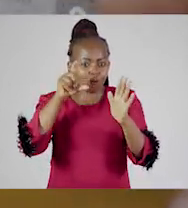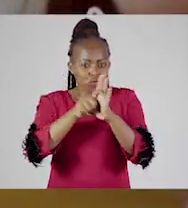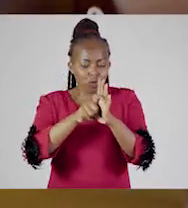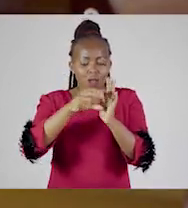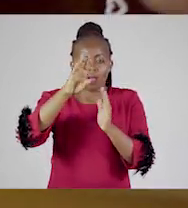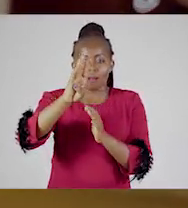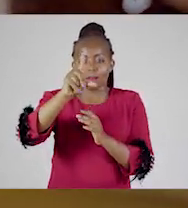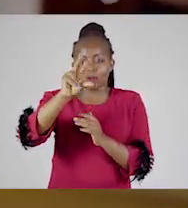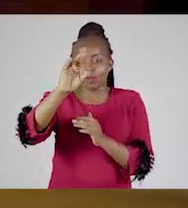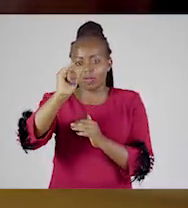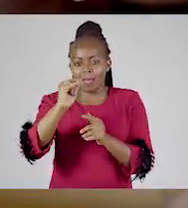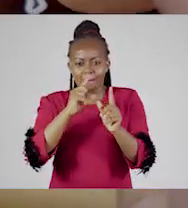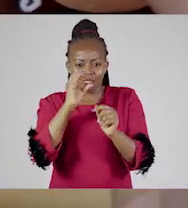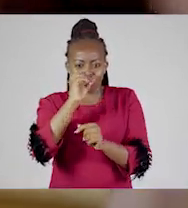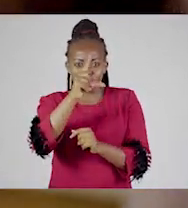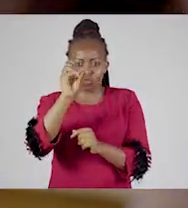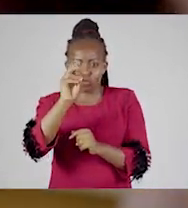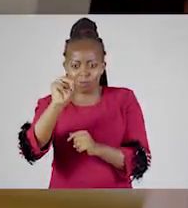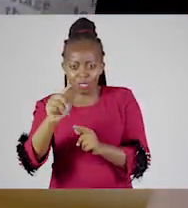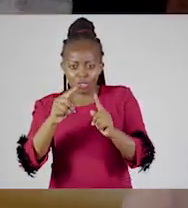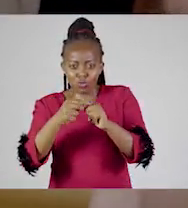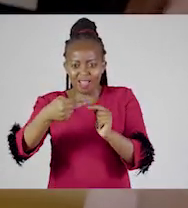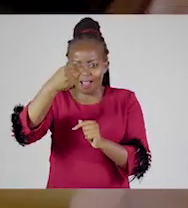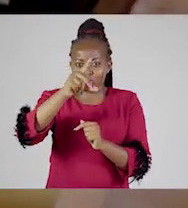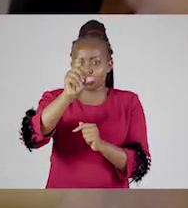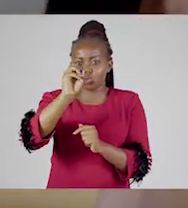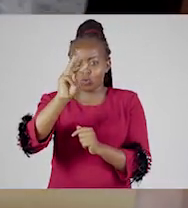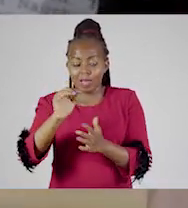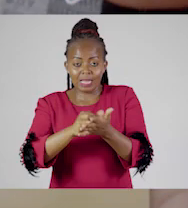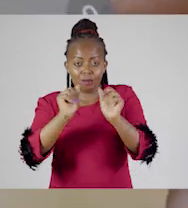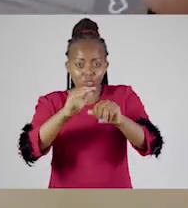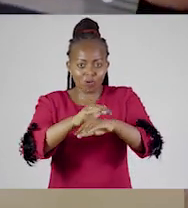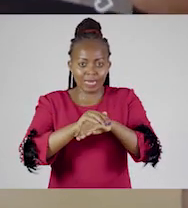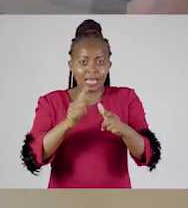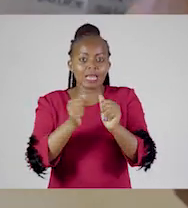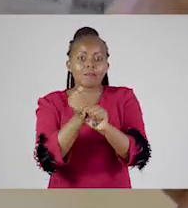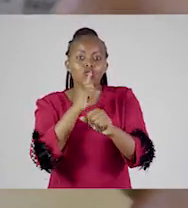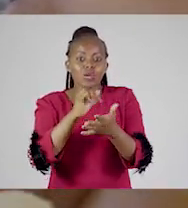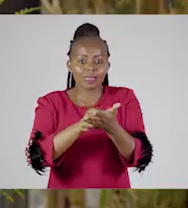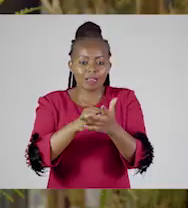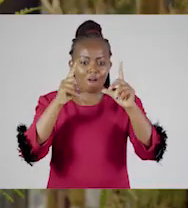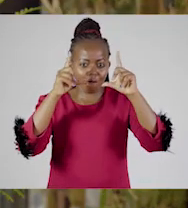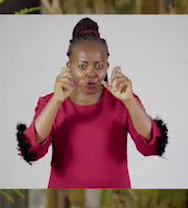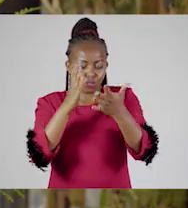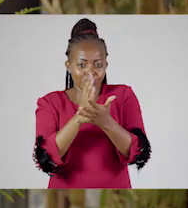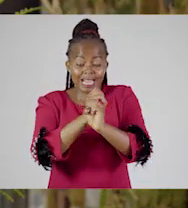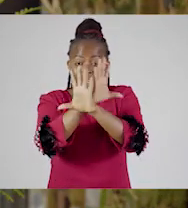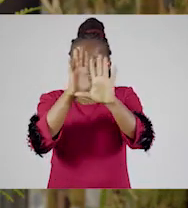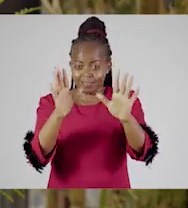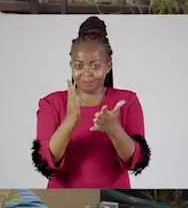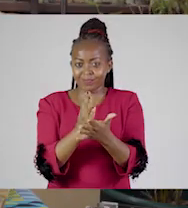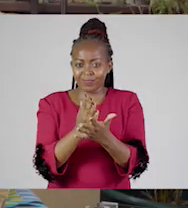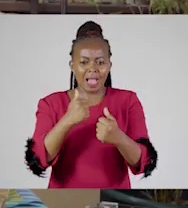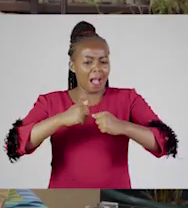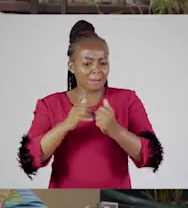not blurry, by zooming into the highest maximum zoom level that we can find, and making sure that the photo is still clear at that